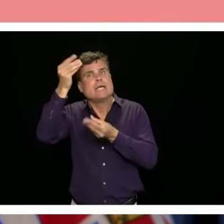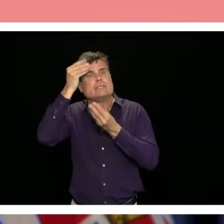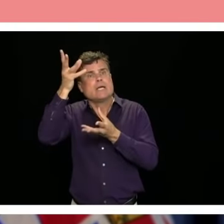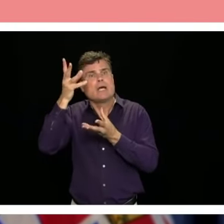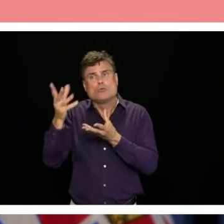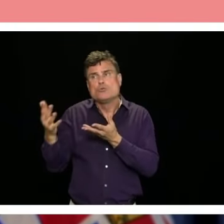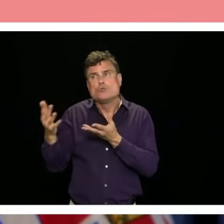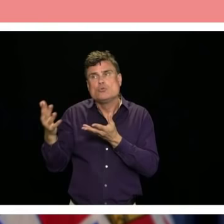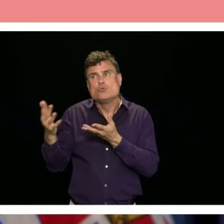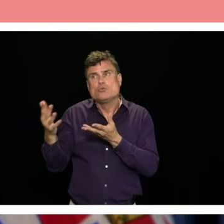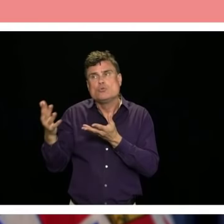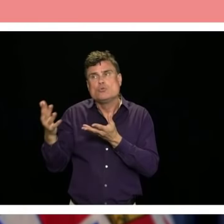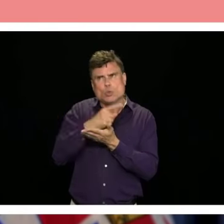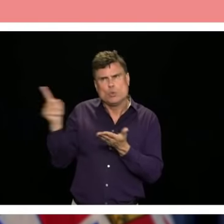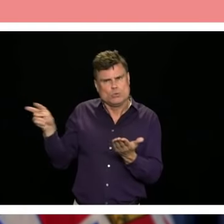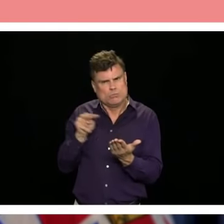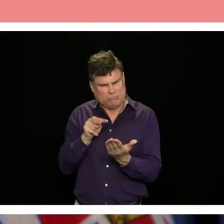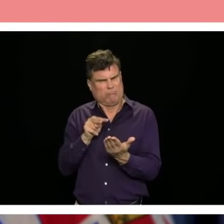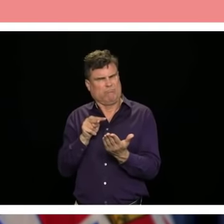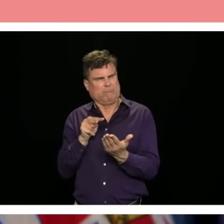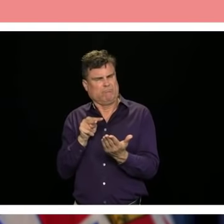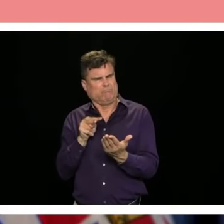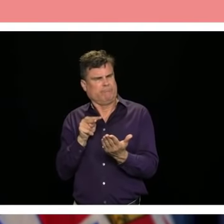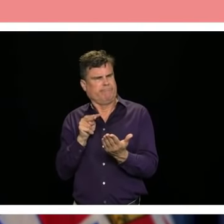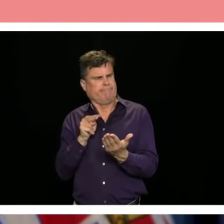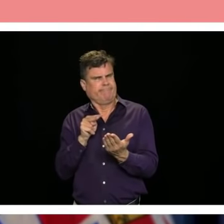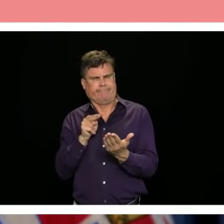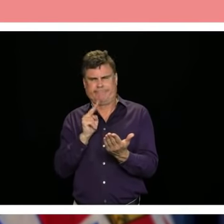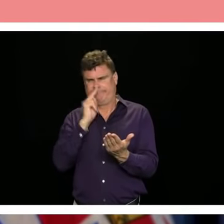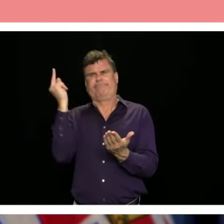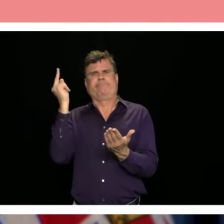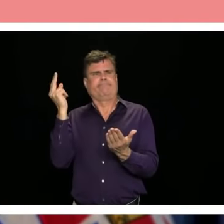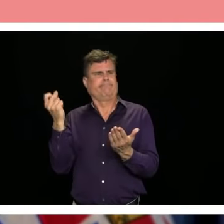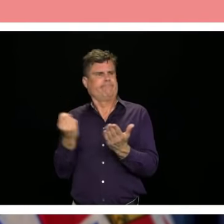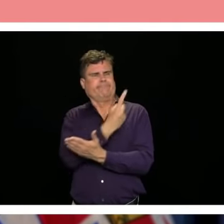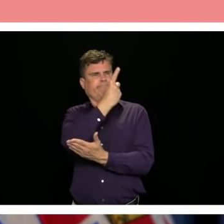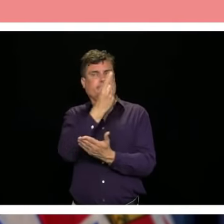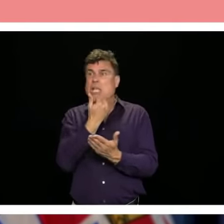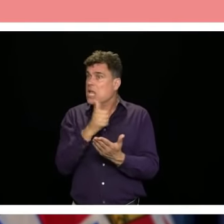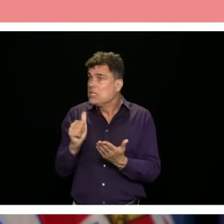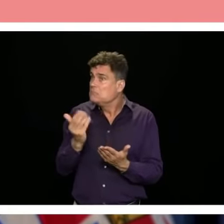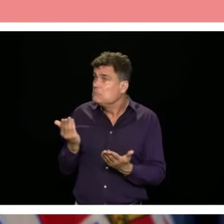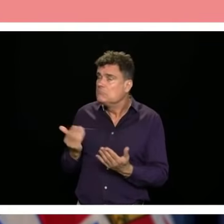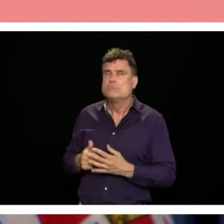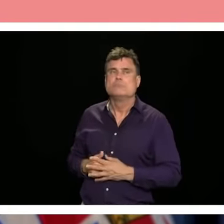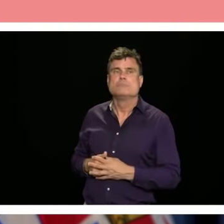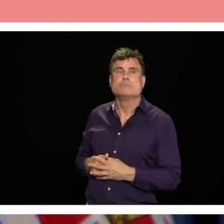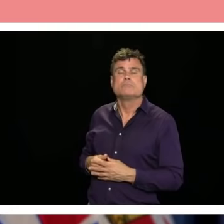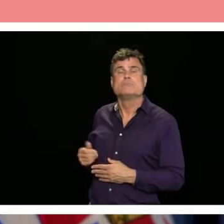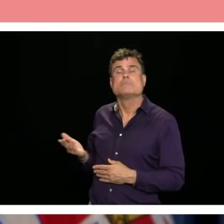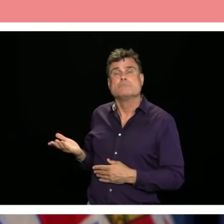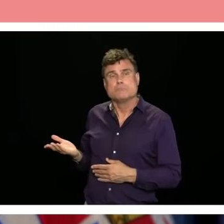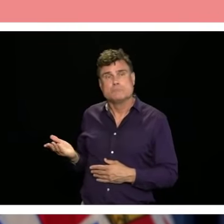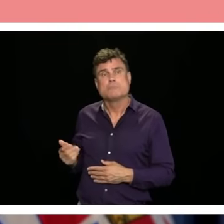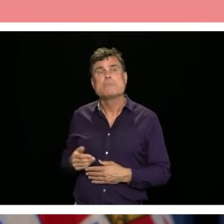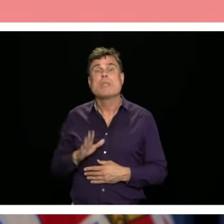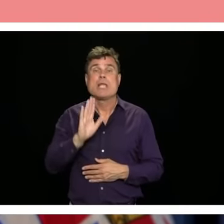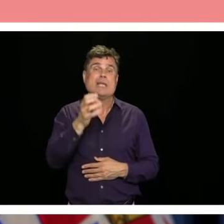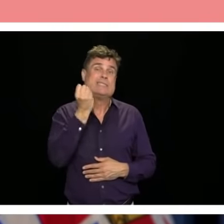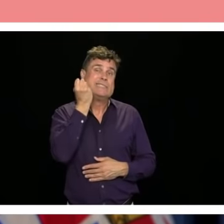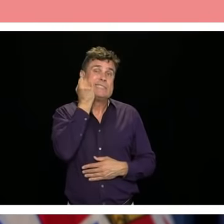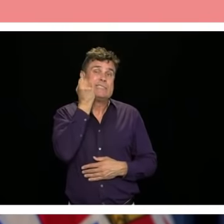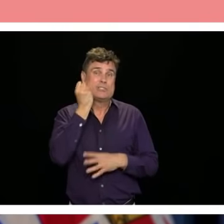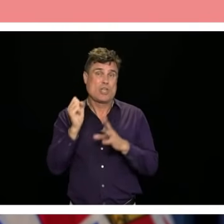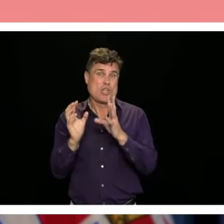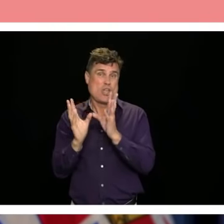that the Pacific Dental Conference was the one singular event that had the greatest impact on the spread of the virus in our province? And